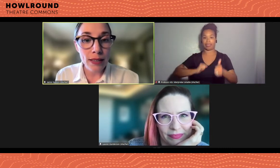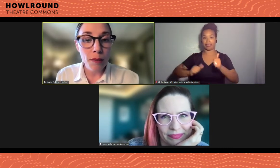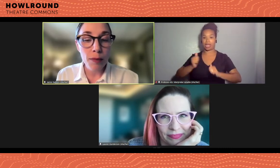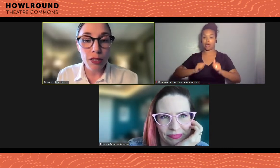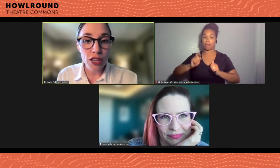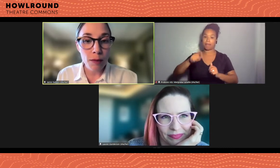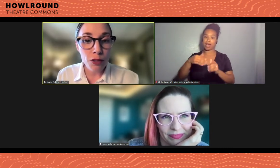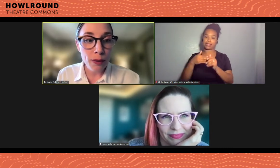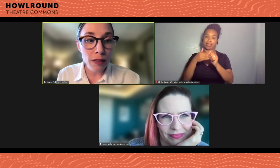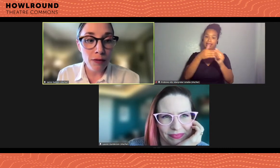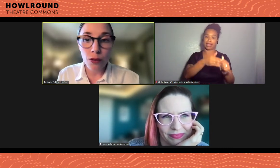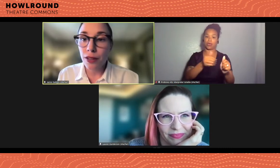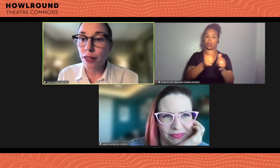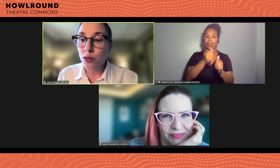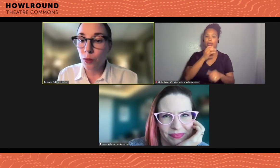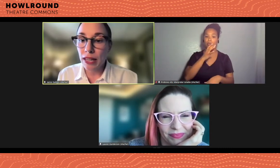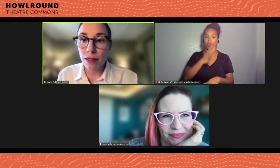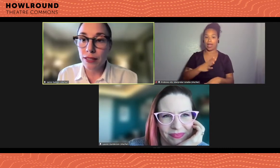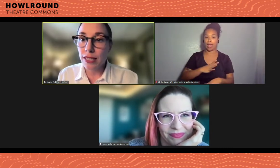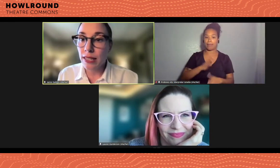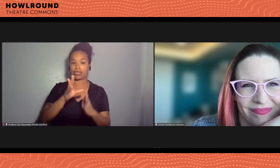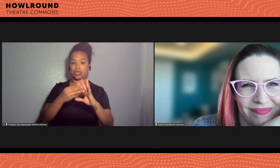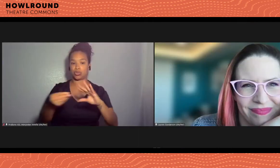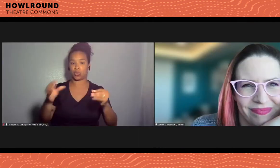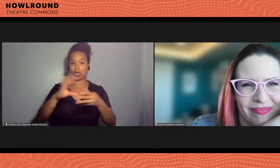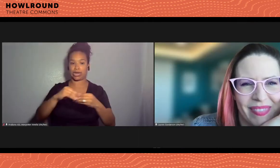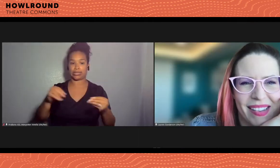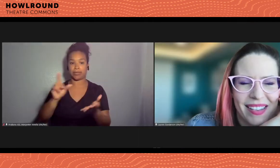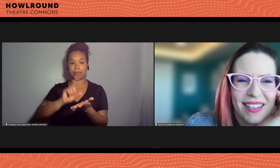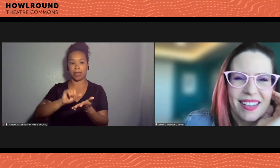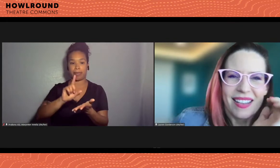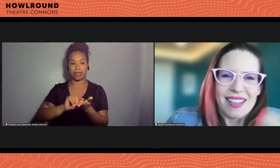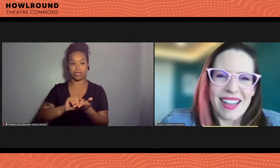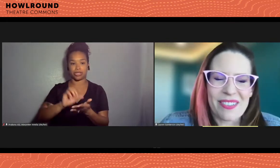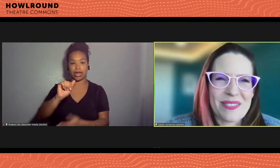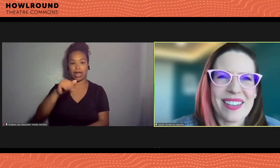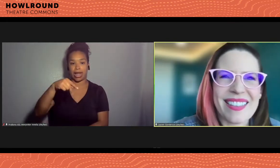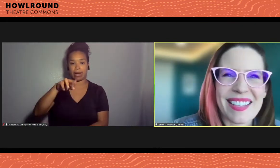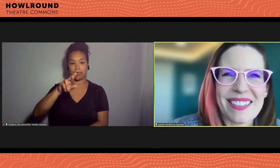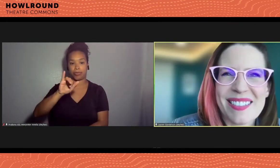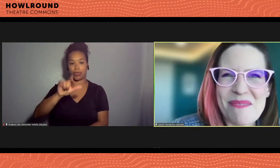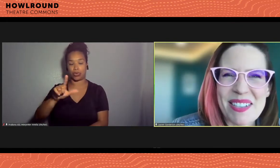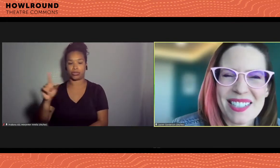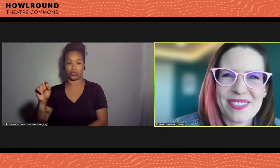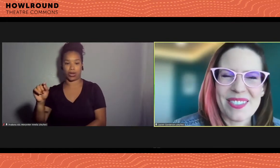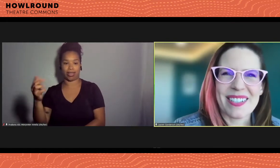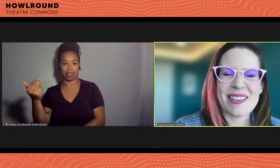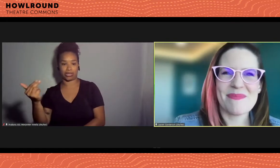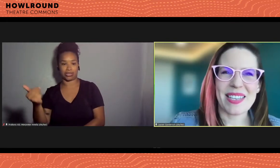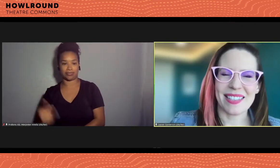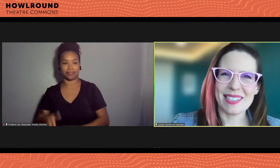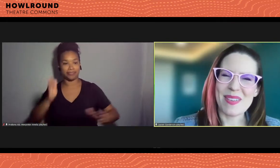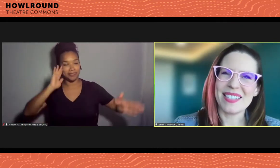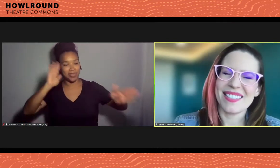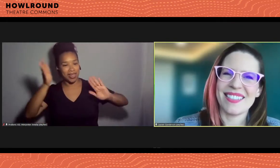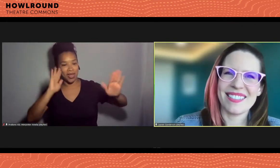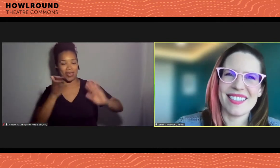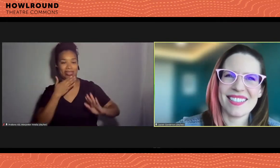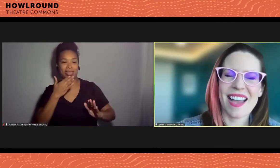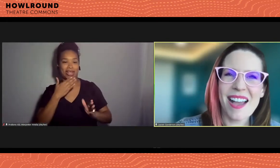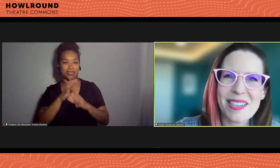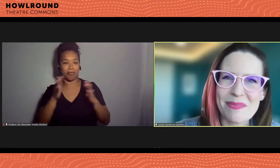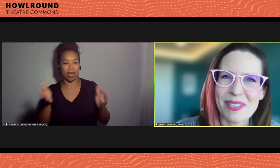Stories, published April 24th, 2013. Hi, everyone. Thank you so much for making the space